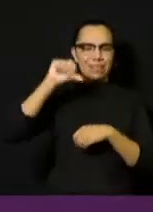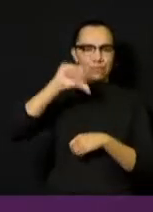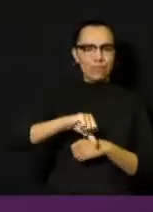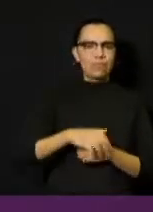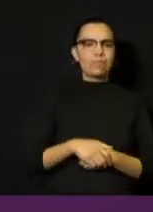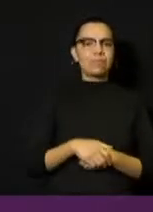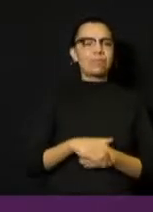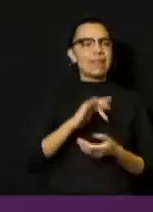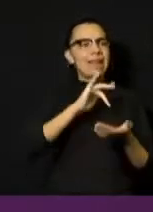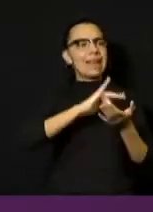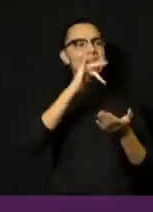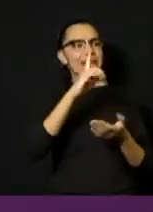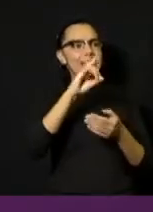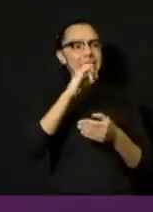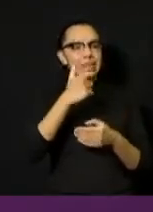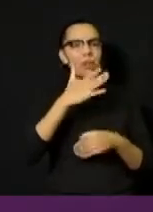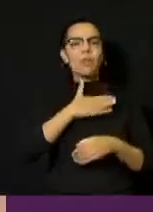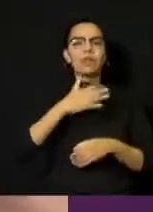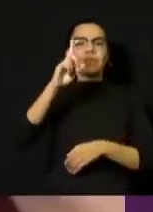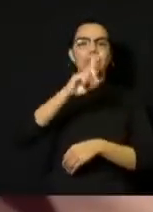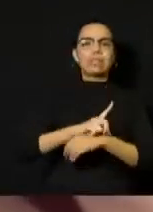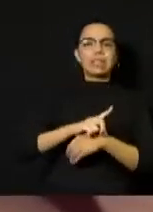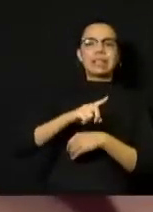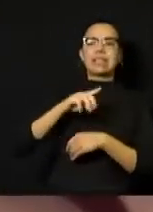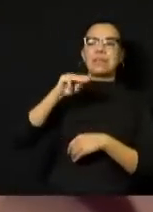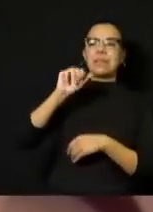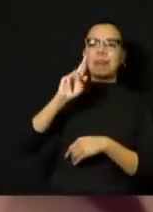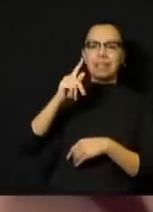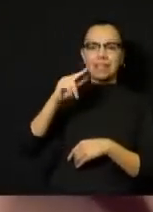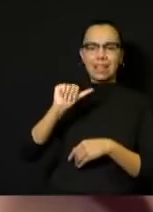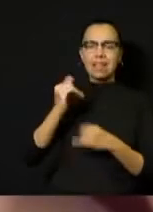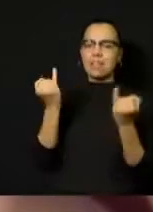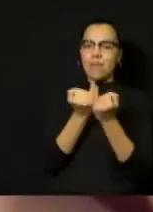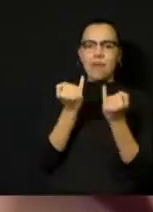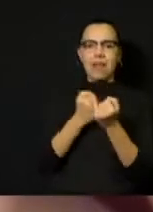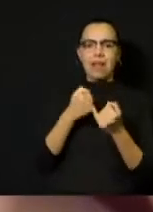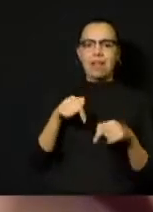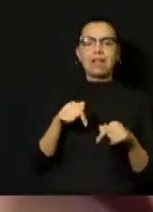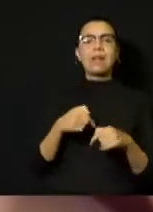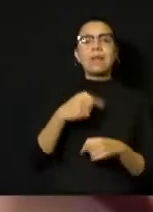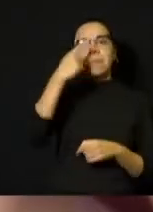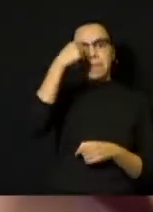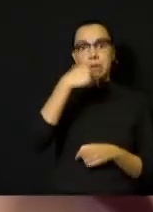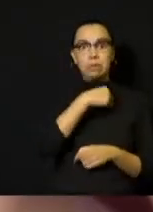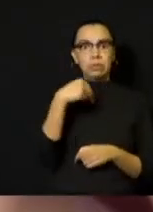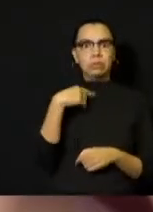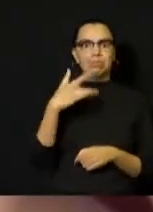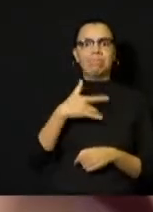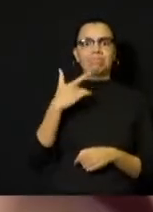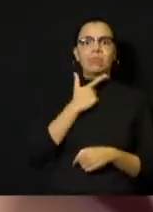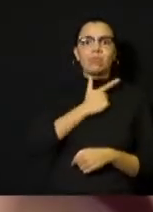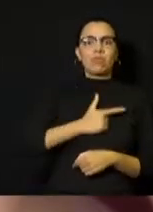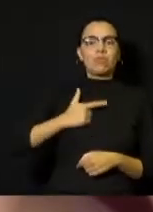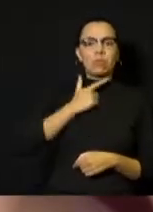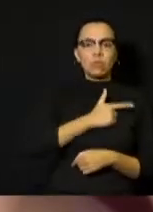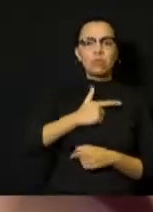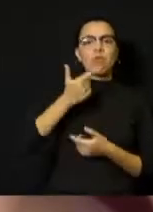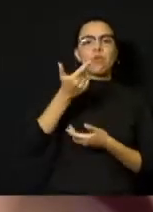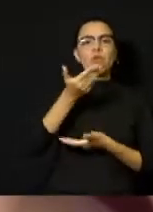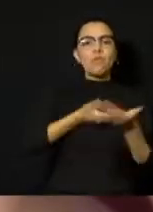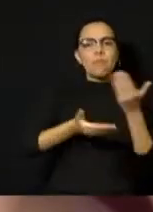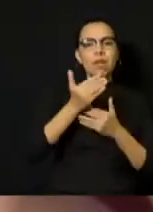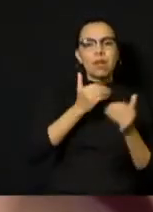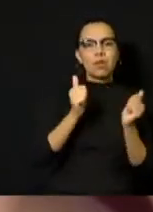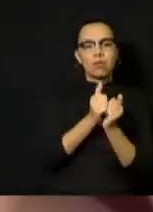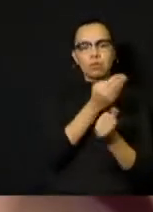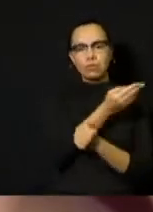today. Thanks, Diego. Good morning, Martha. For us, it is also a pleasure